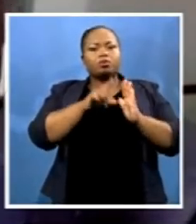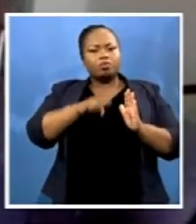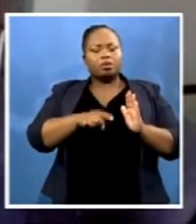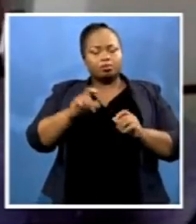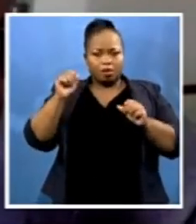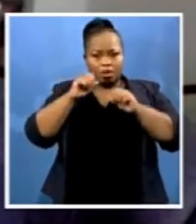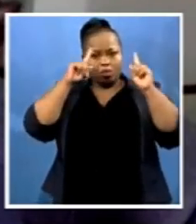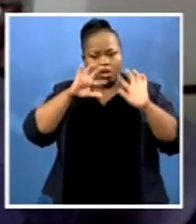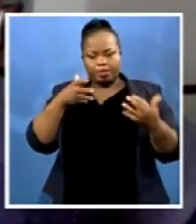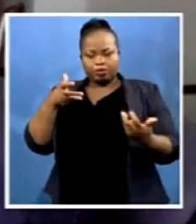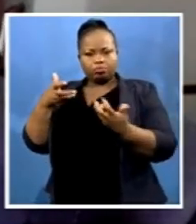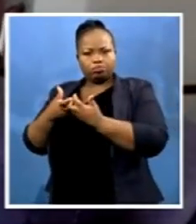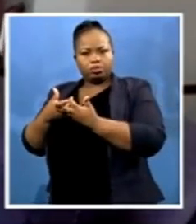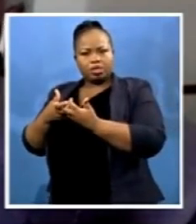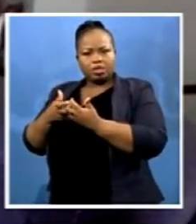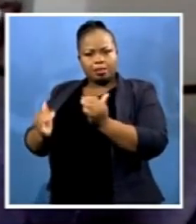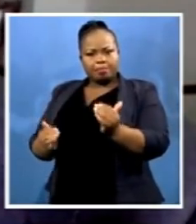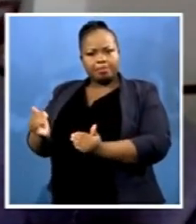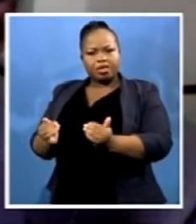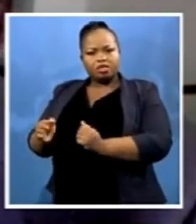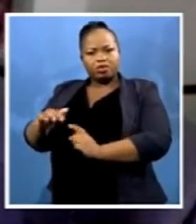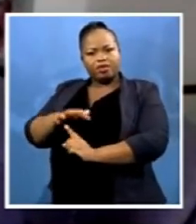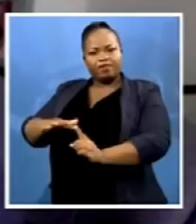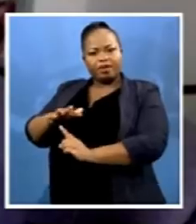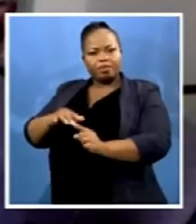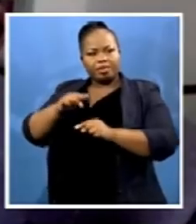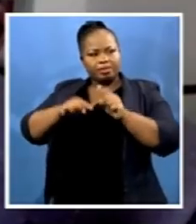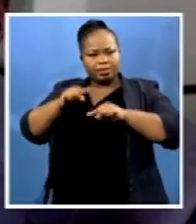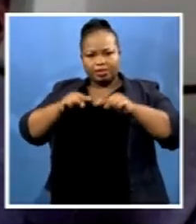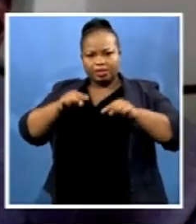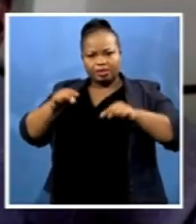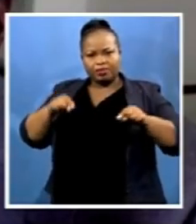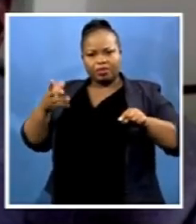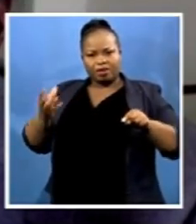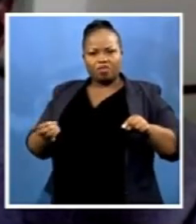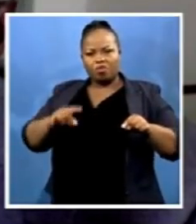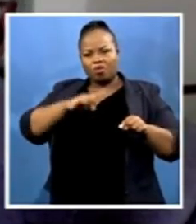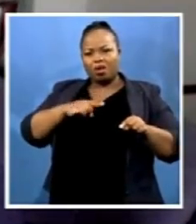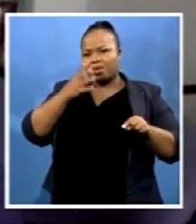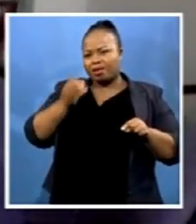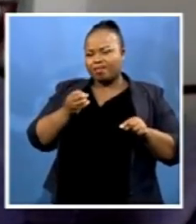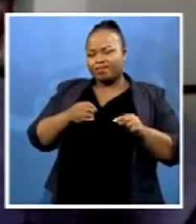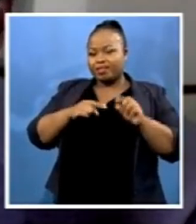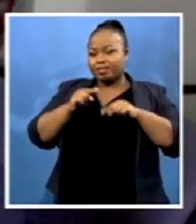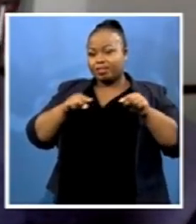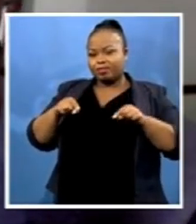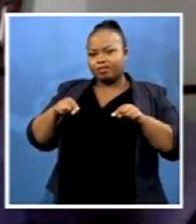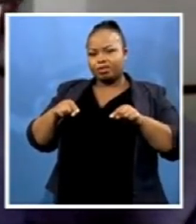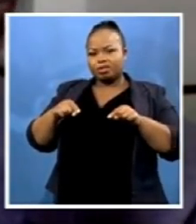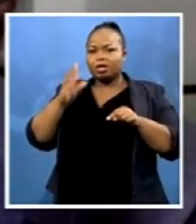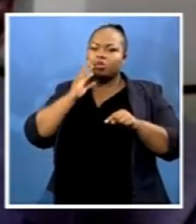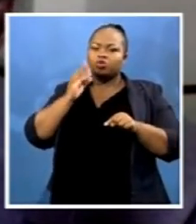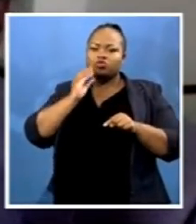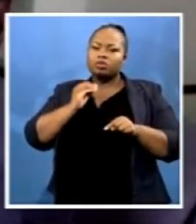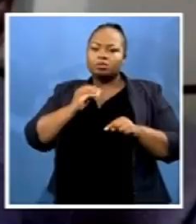managed in the context of all the other things. And I think that is where those who have to take the decision, the